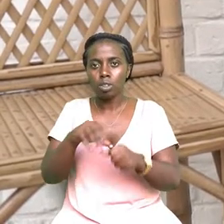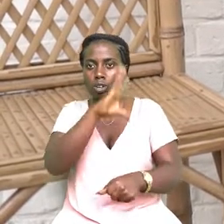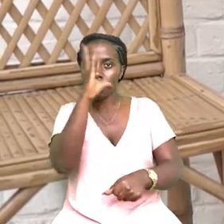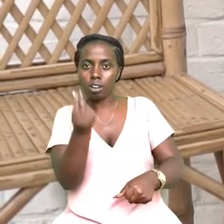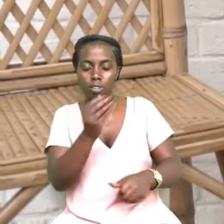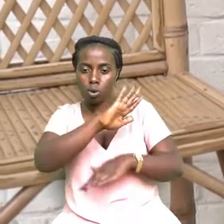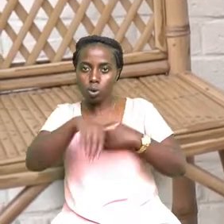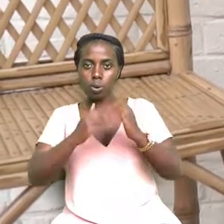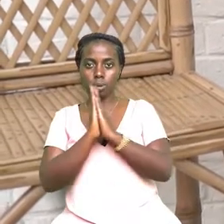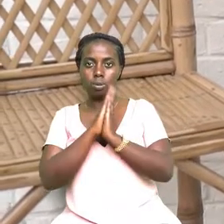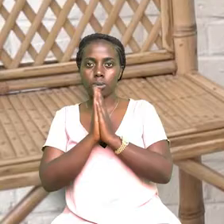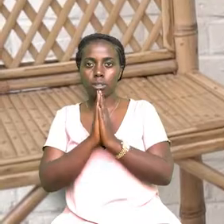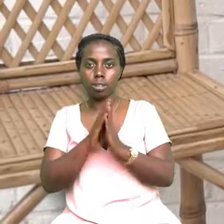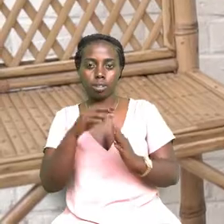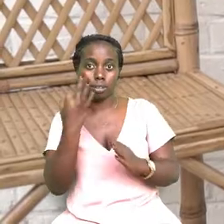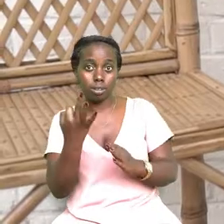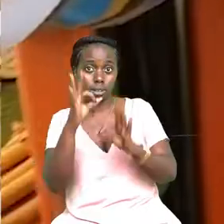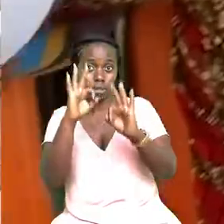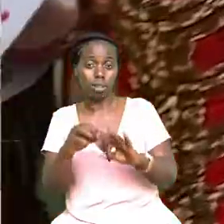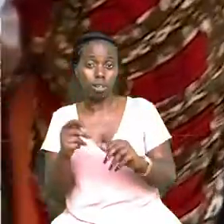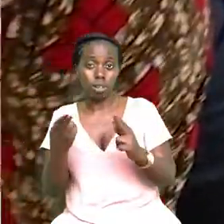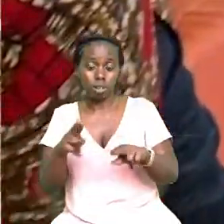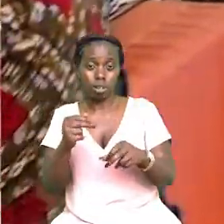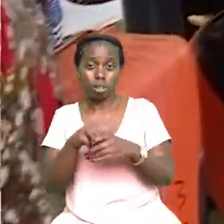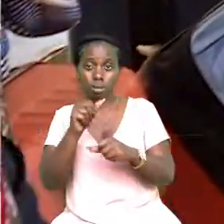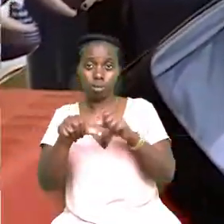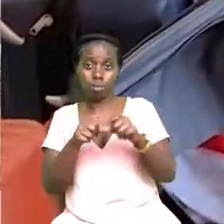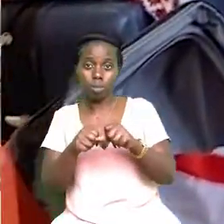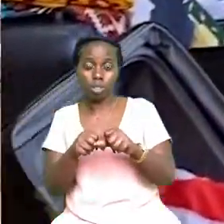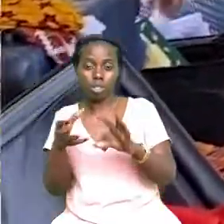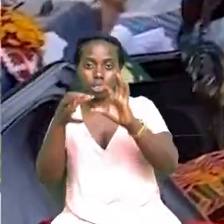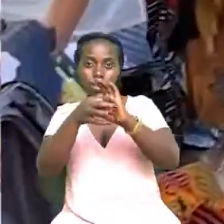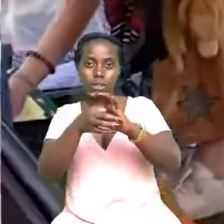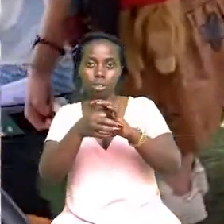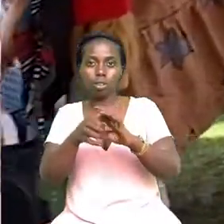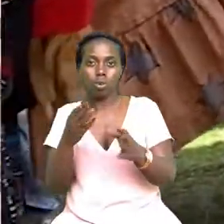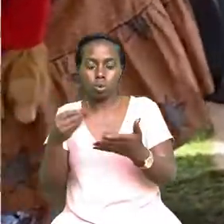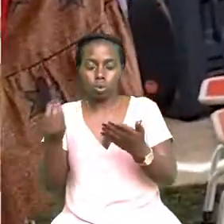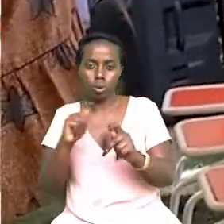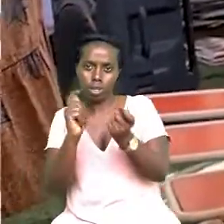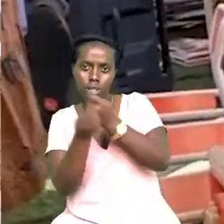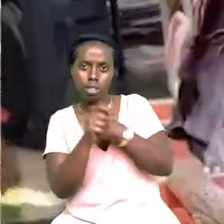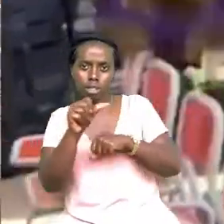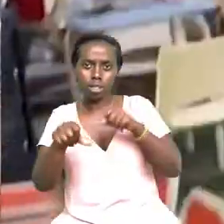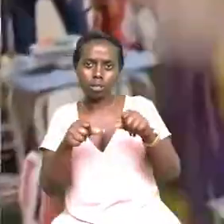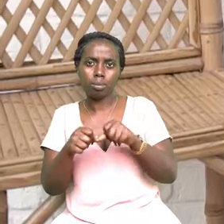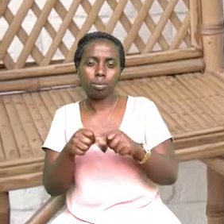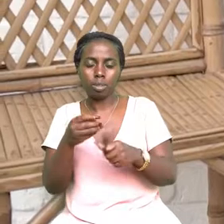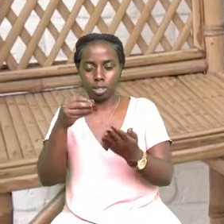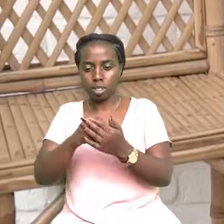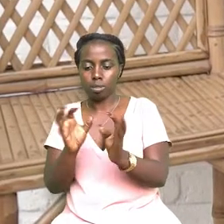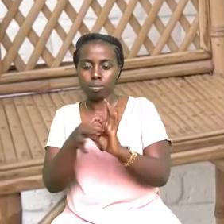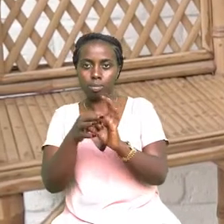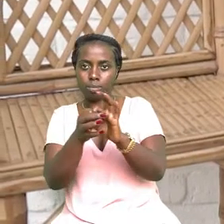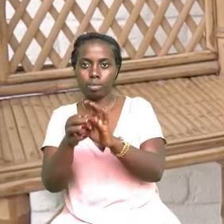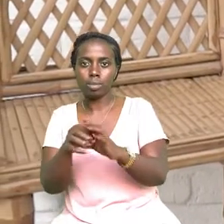oral stories, the same thing is happening parallel in Konikre. We will exchange and we will start to learn about each other.